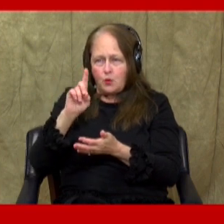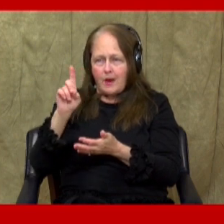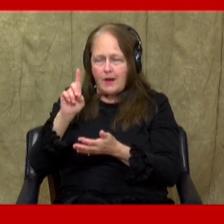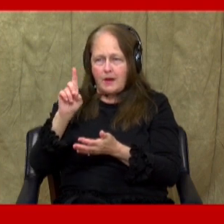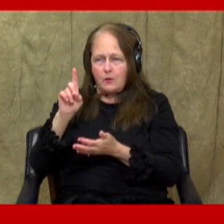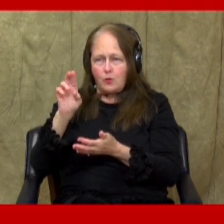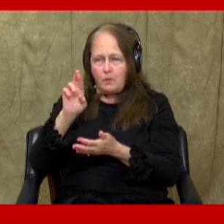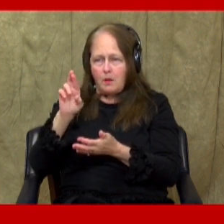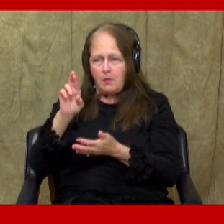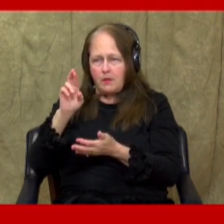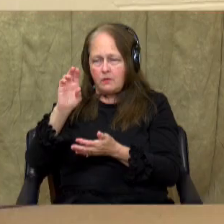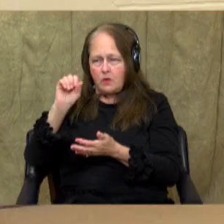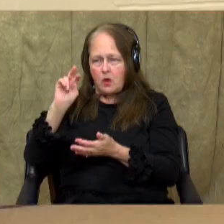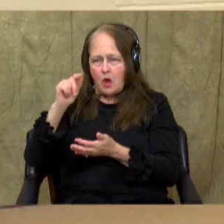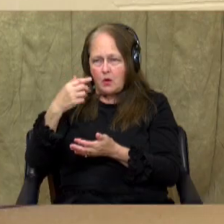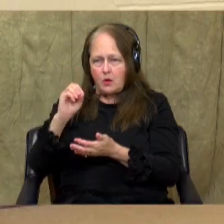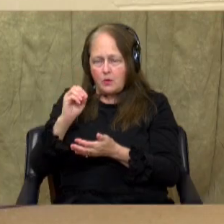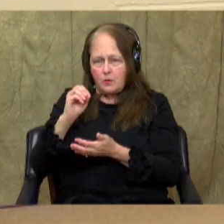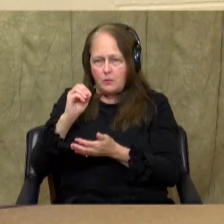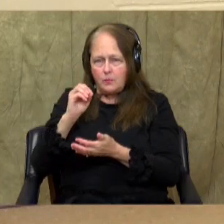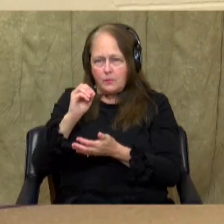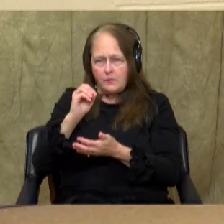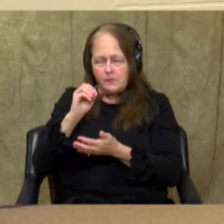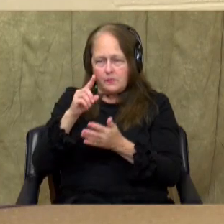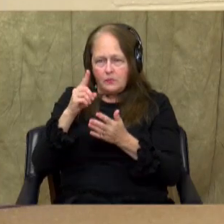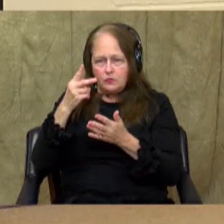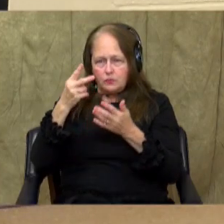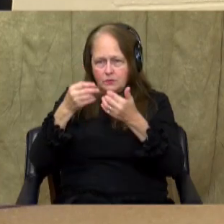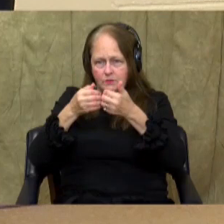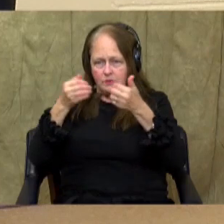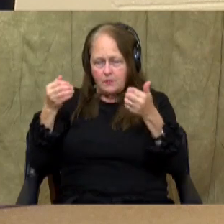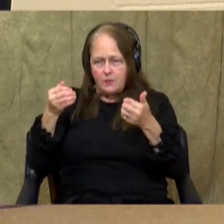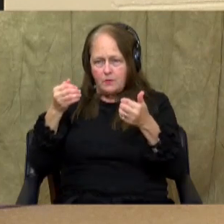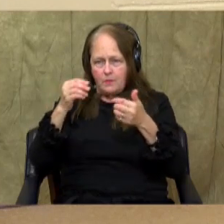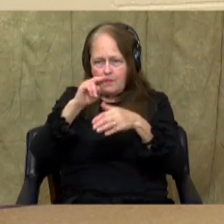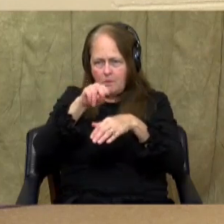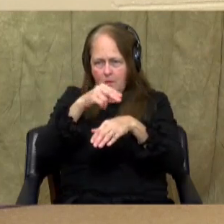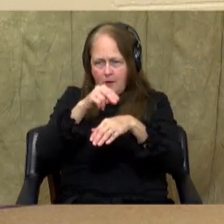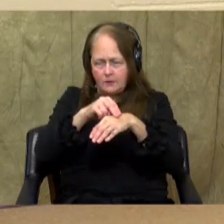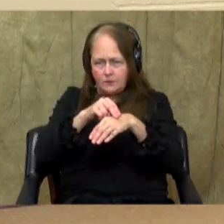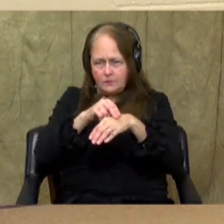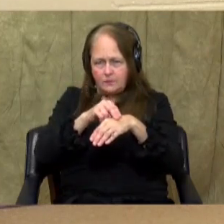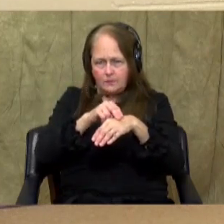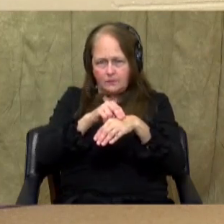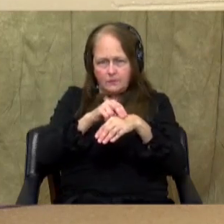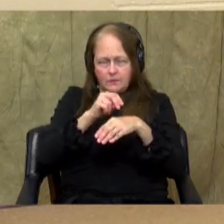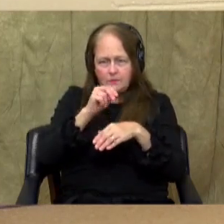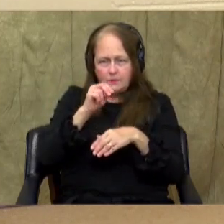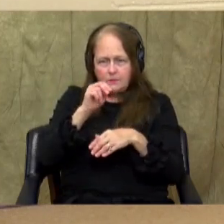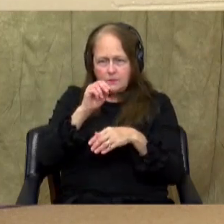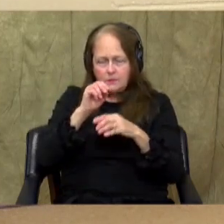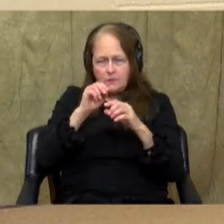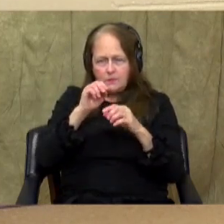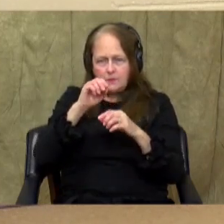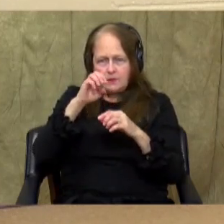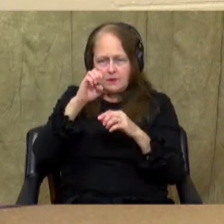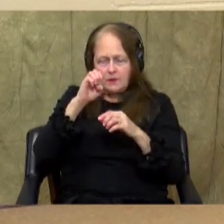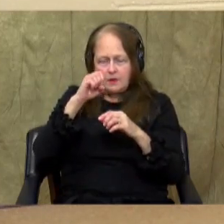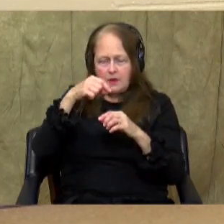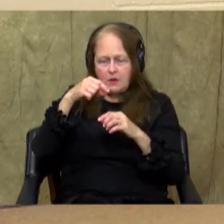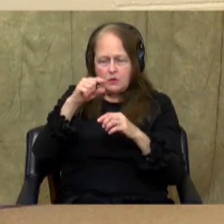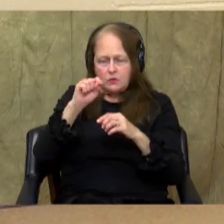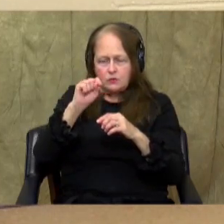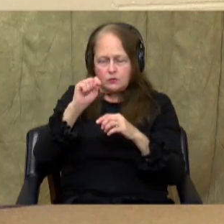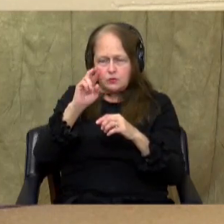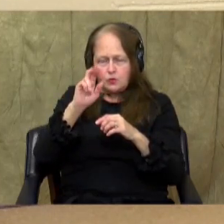of the Congo. Then we have Congo, two separate nations, Gabon, Equatorial